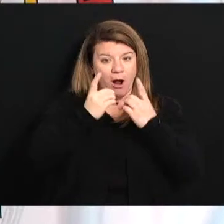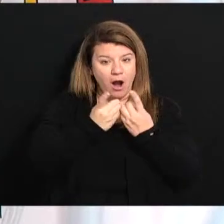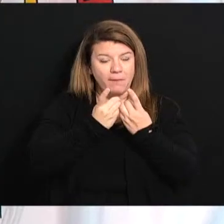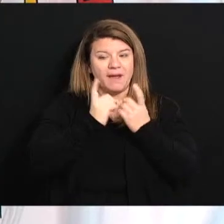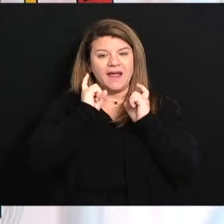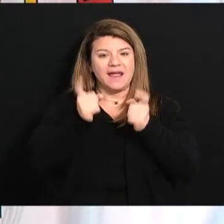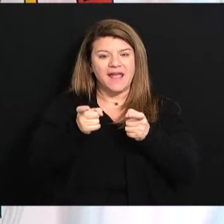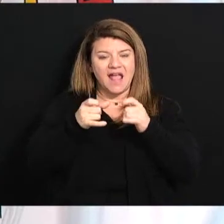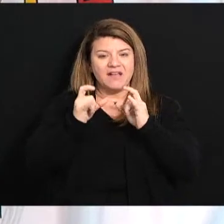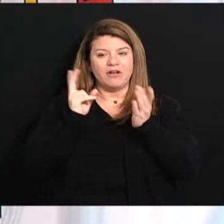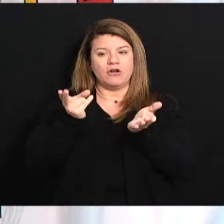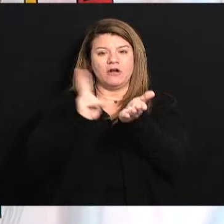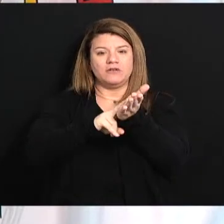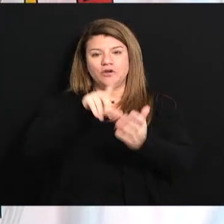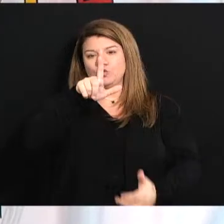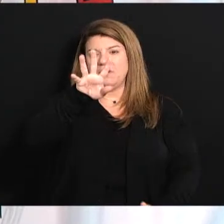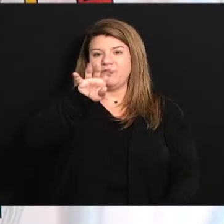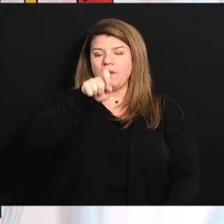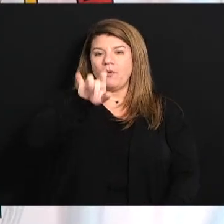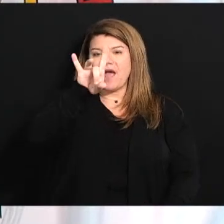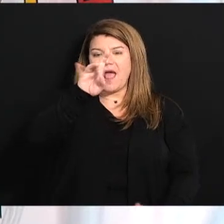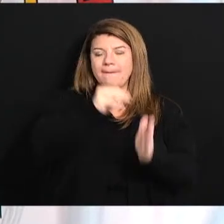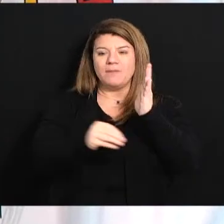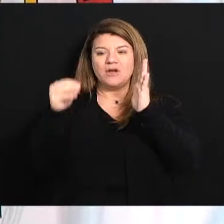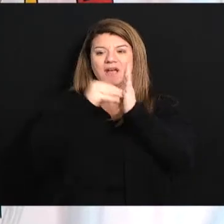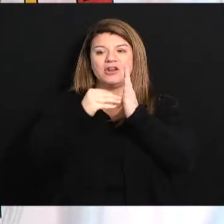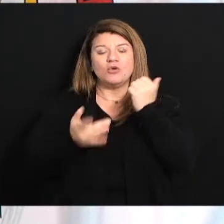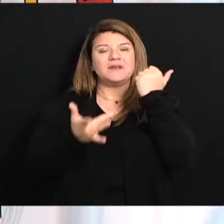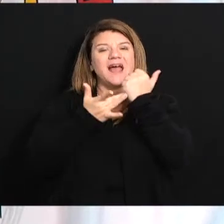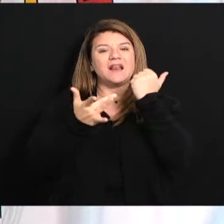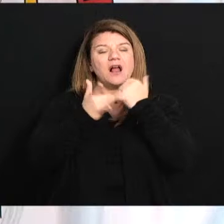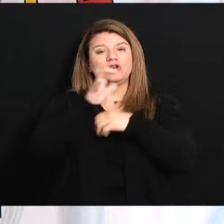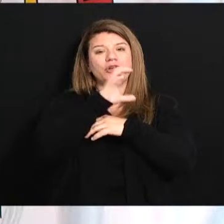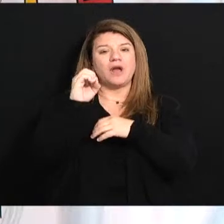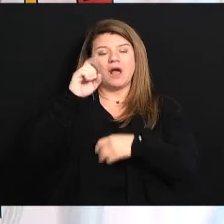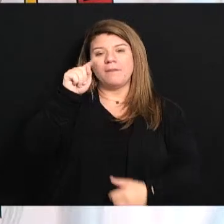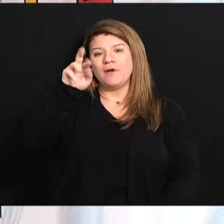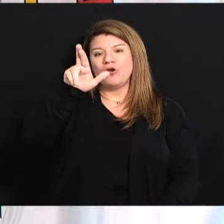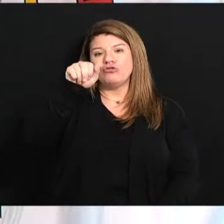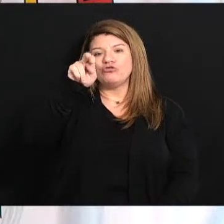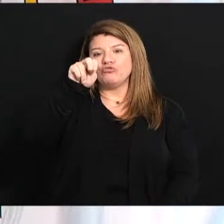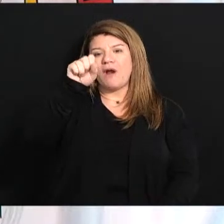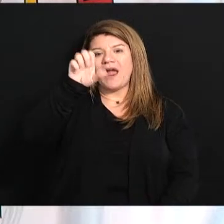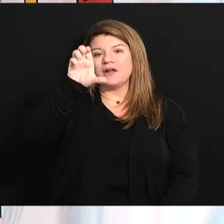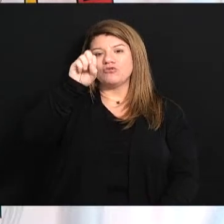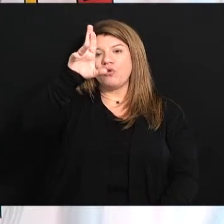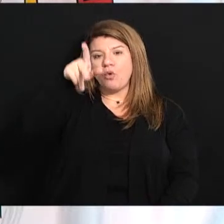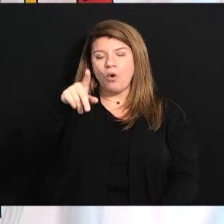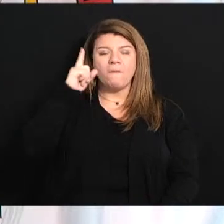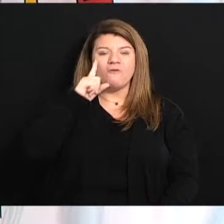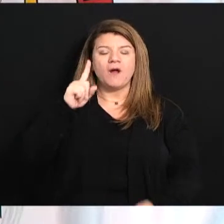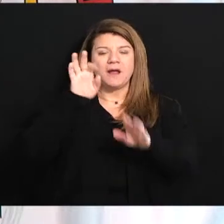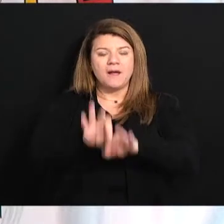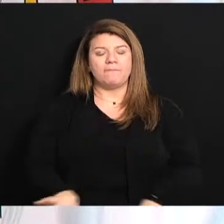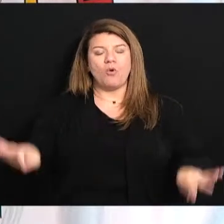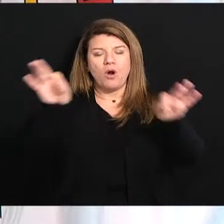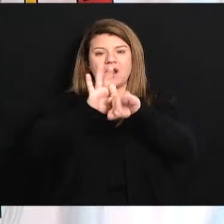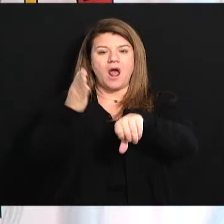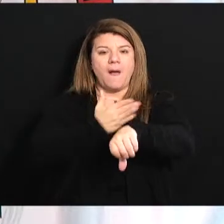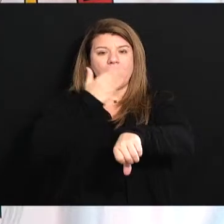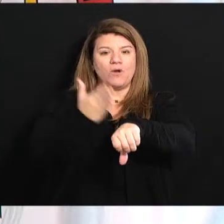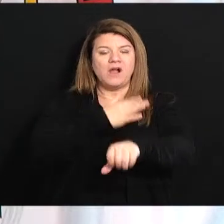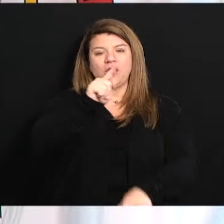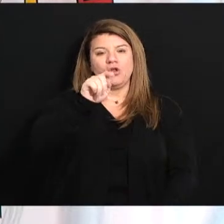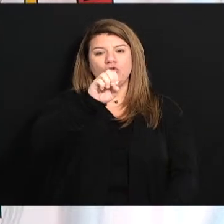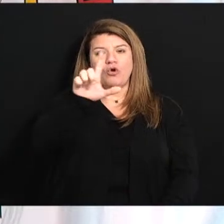for $24.8 million to technology company TransCore for critical upgrades to the toll